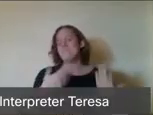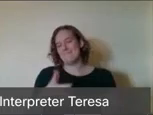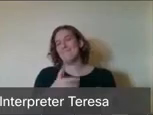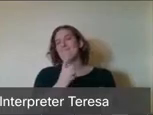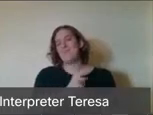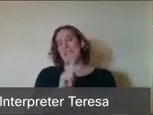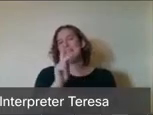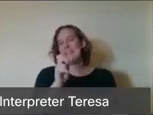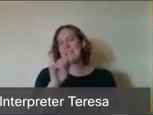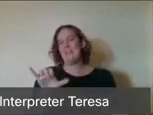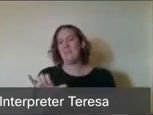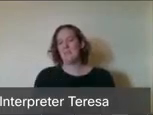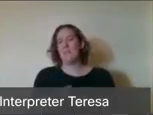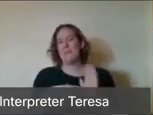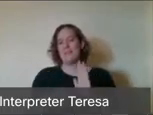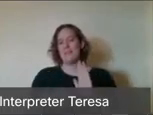indicator. So